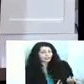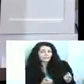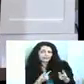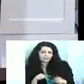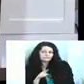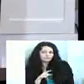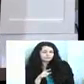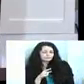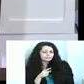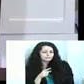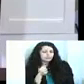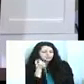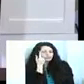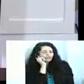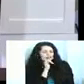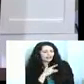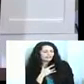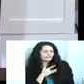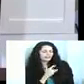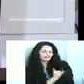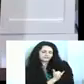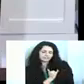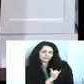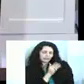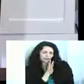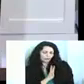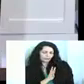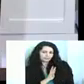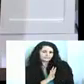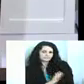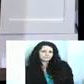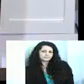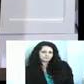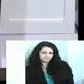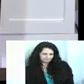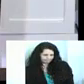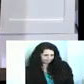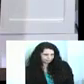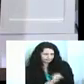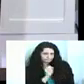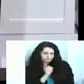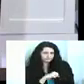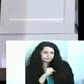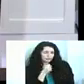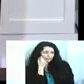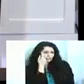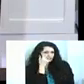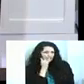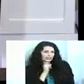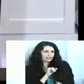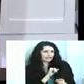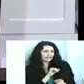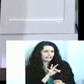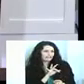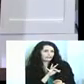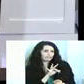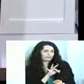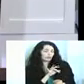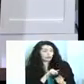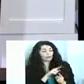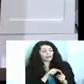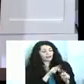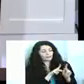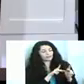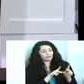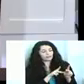of us can identify the feelings of this woman in our own bodies this morning. we understand when people have pushed us